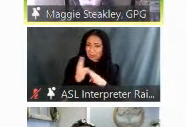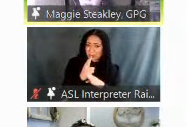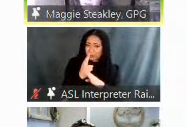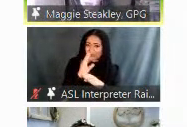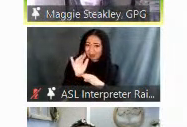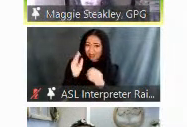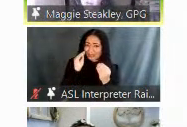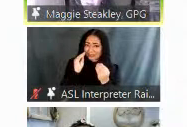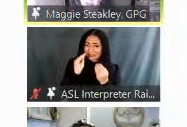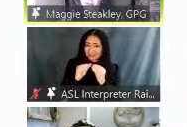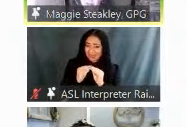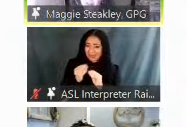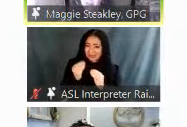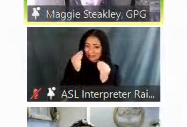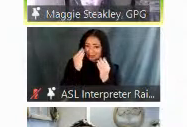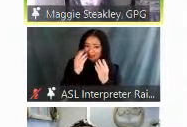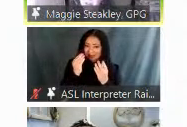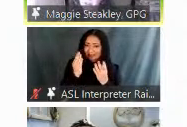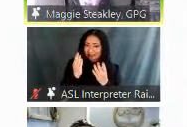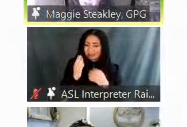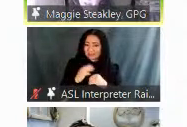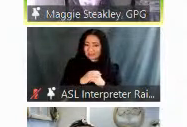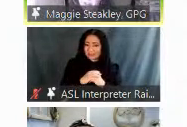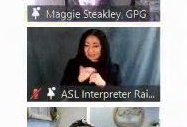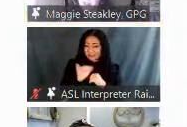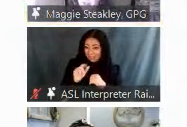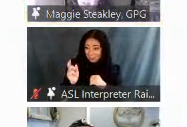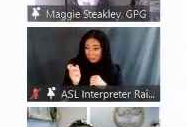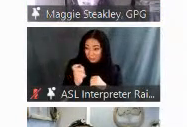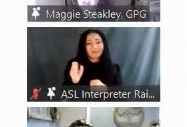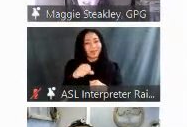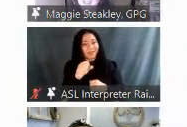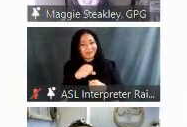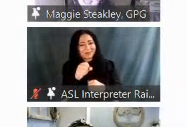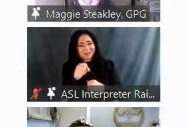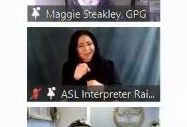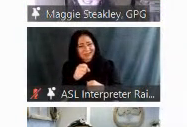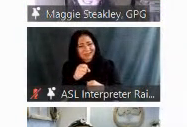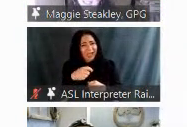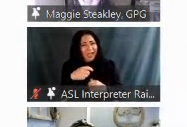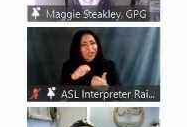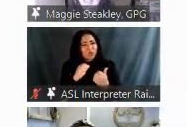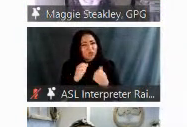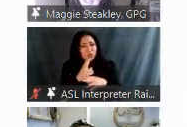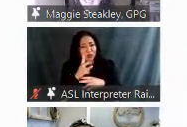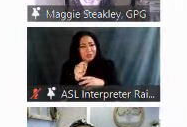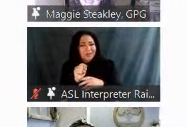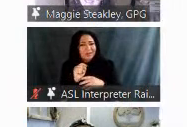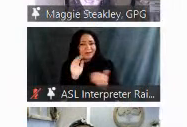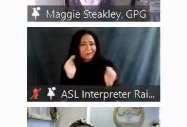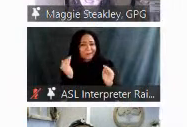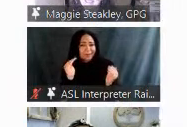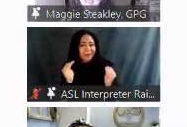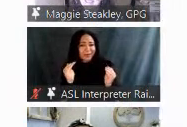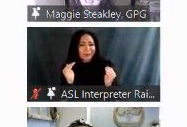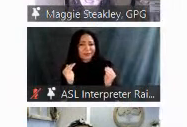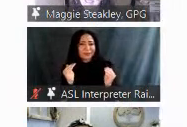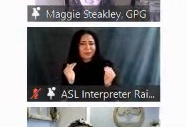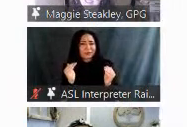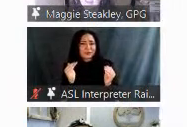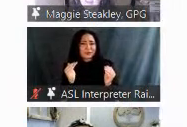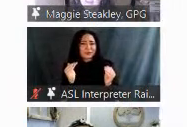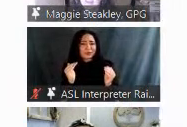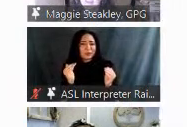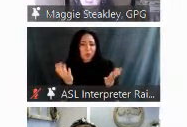just produced or presented? Yes, yeah, use it and compare to